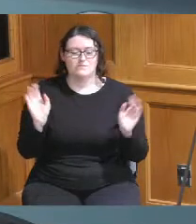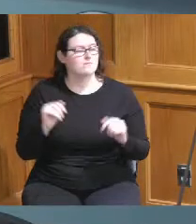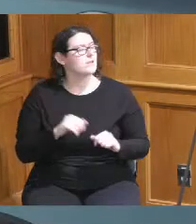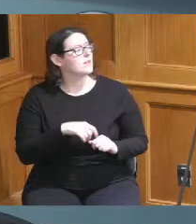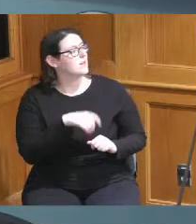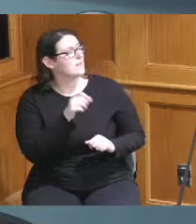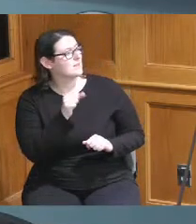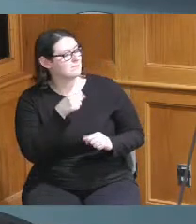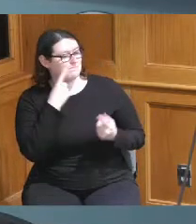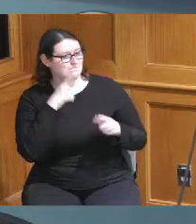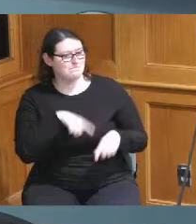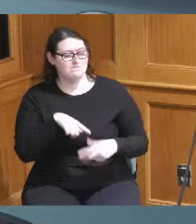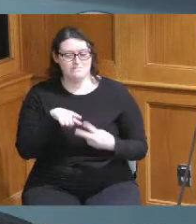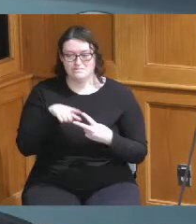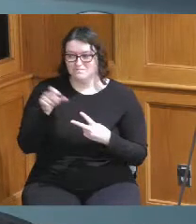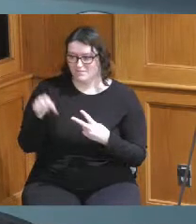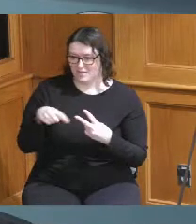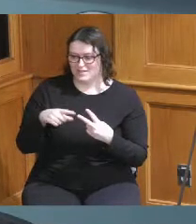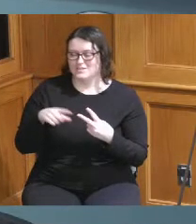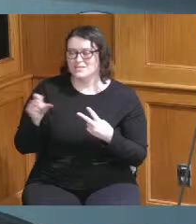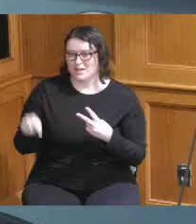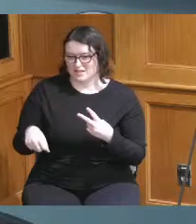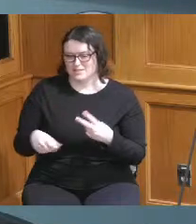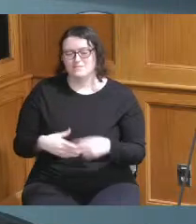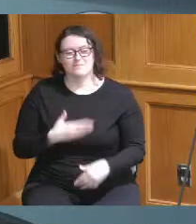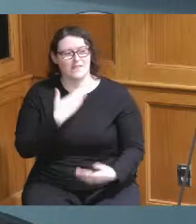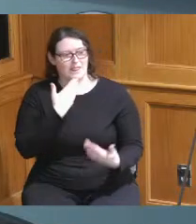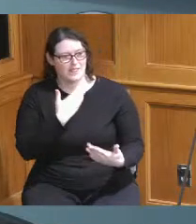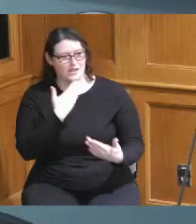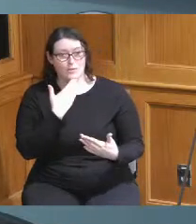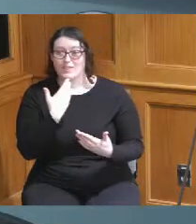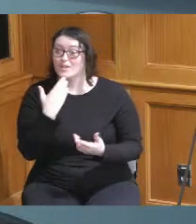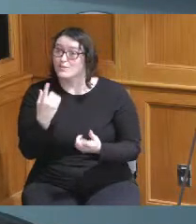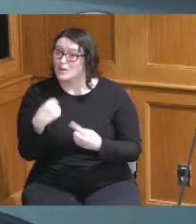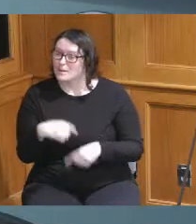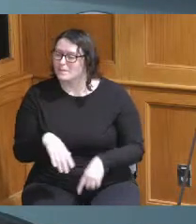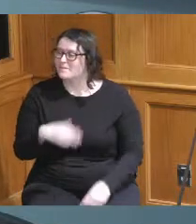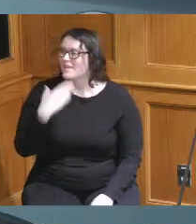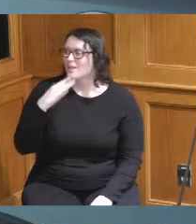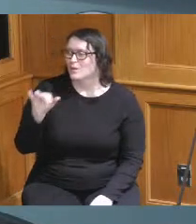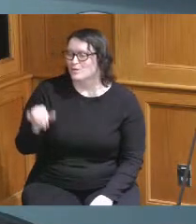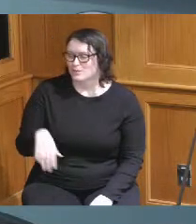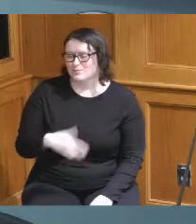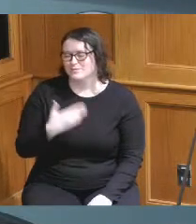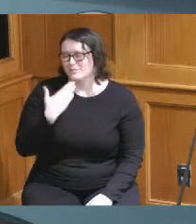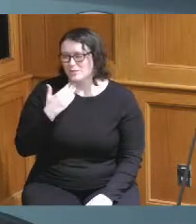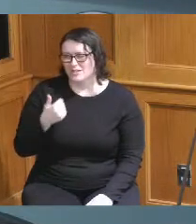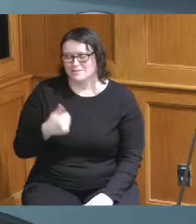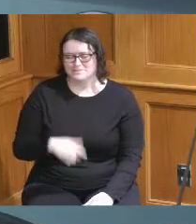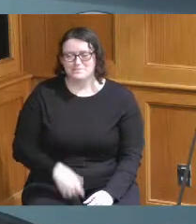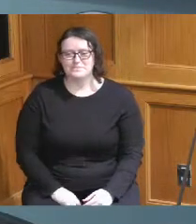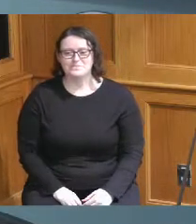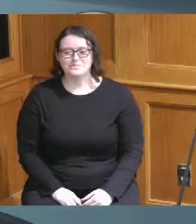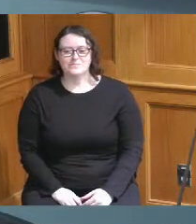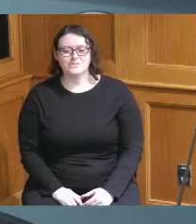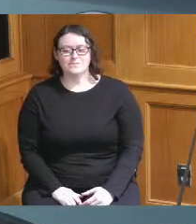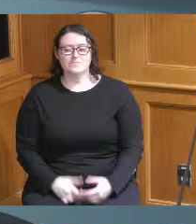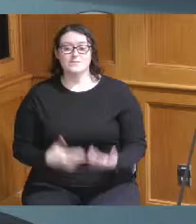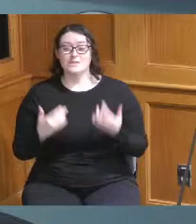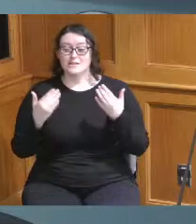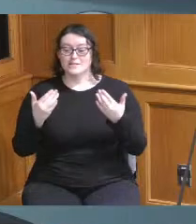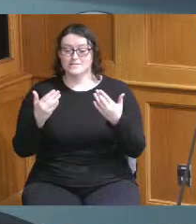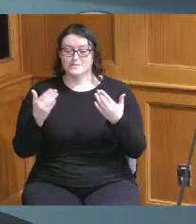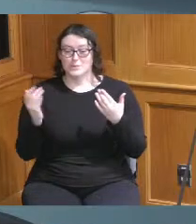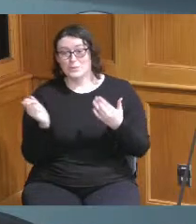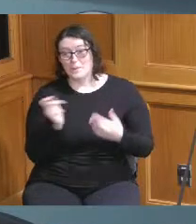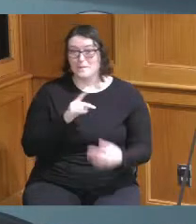Commissioner Dreehouse? Yes. Commissioner Summer Dumas? yes. Thank you. Thank you for being here. Thank you. Appreciate it. All right, now we're going to move